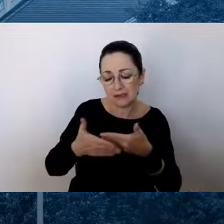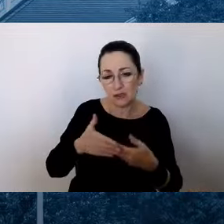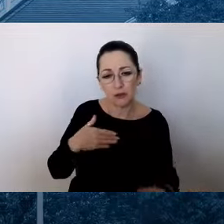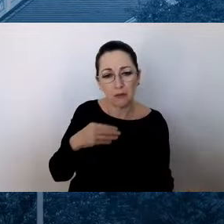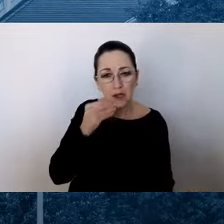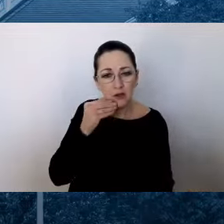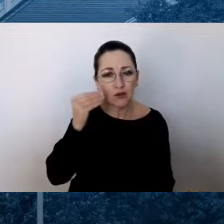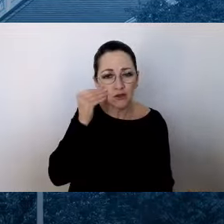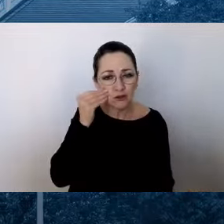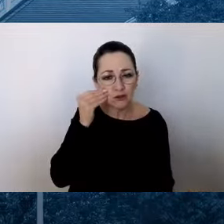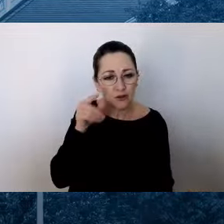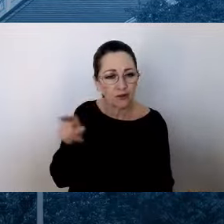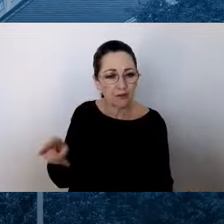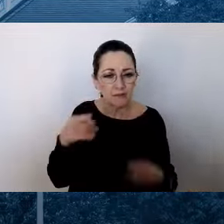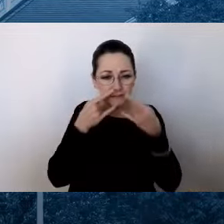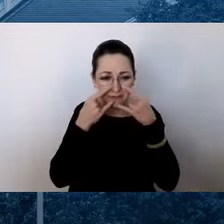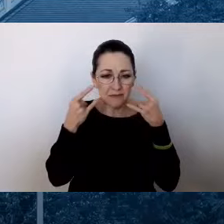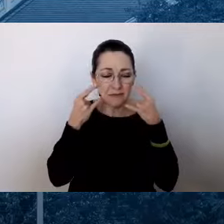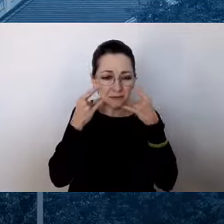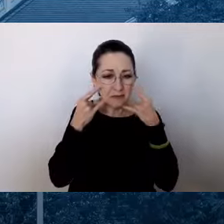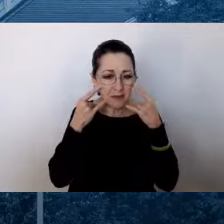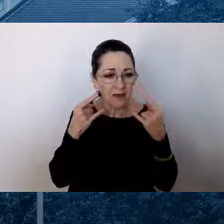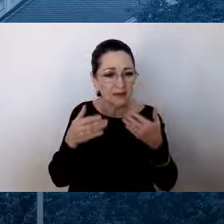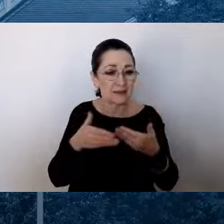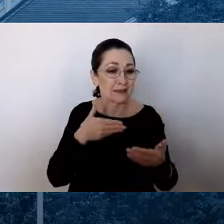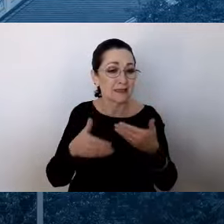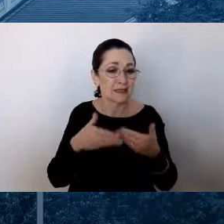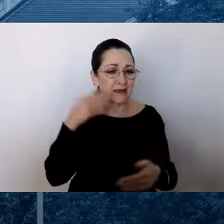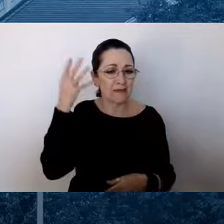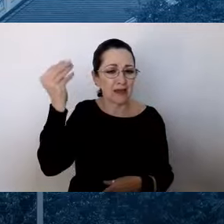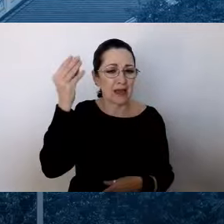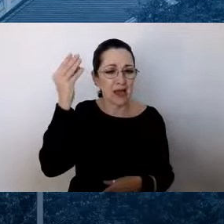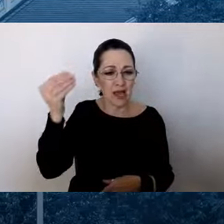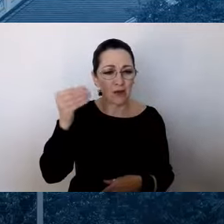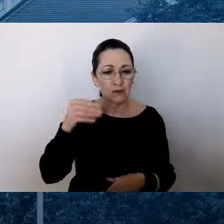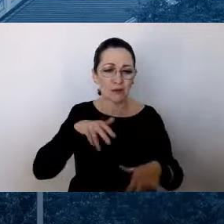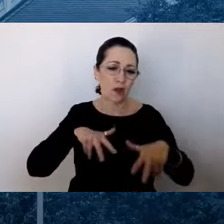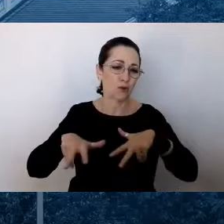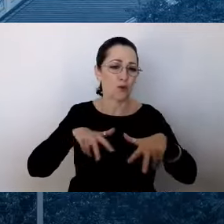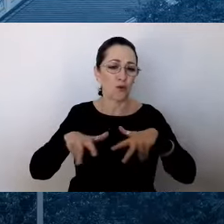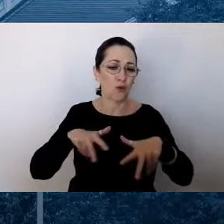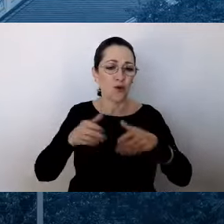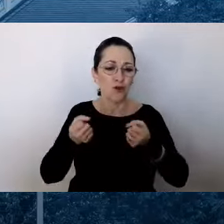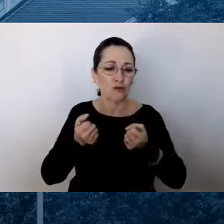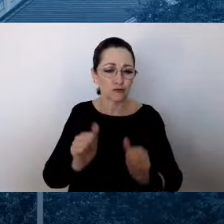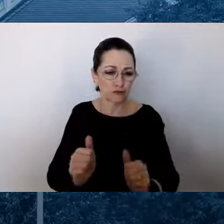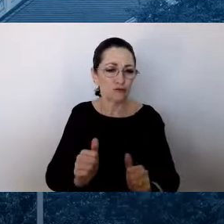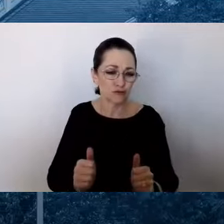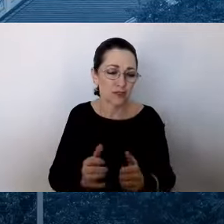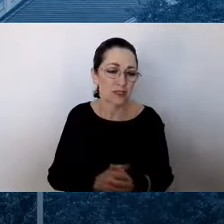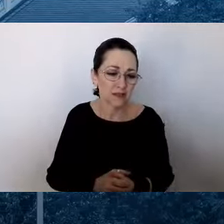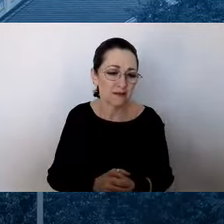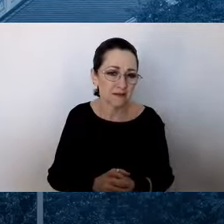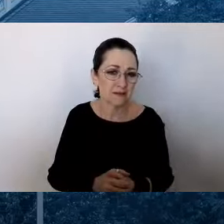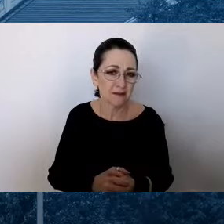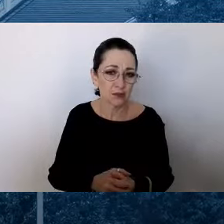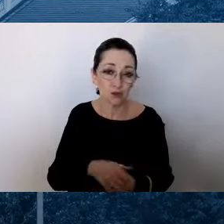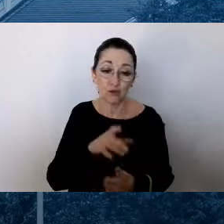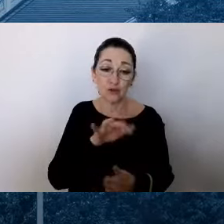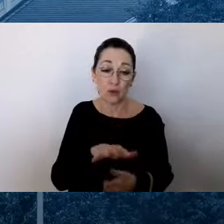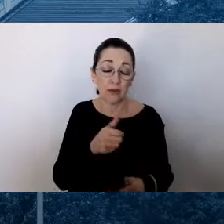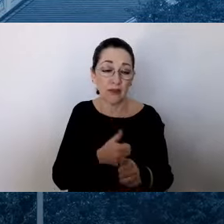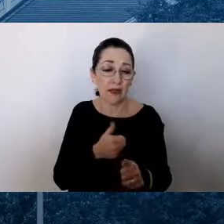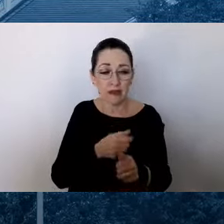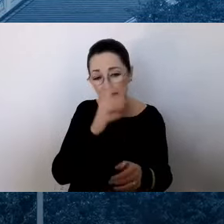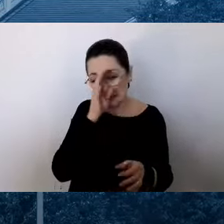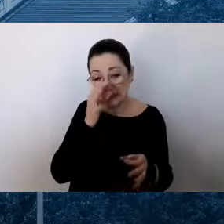actually wearing their mask as they're walking down the street, not just when they're inside the building. So that's a decision that